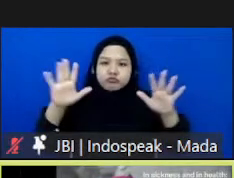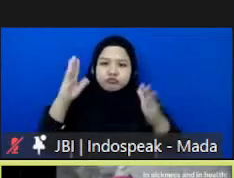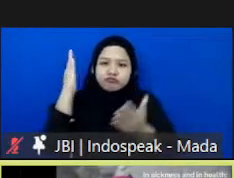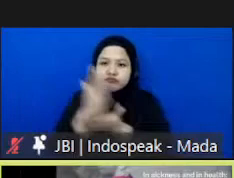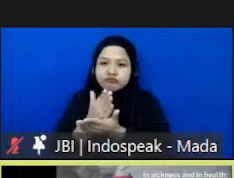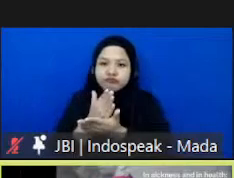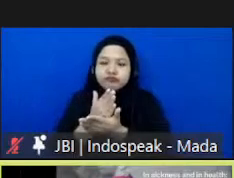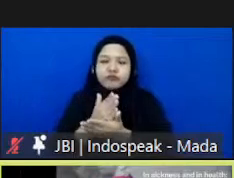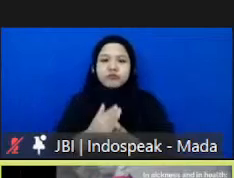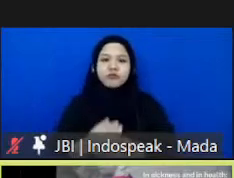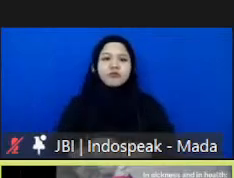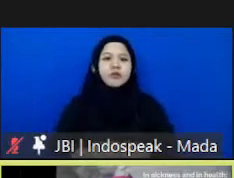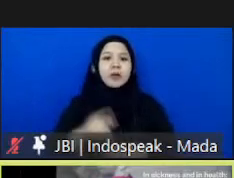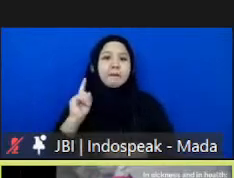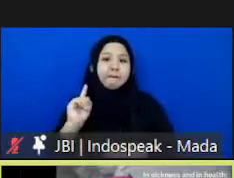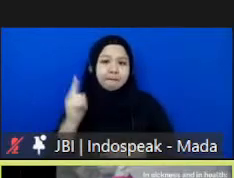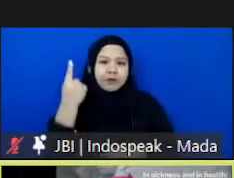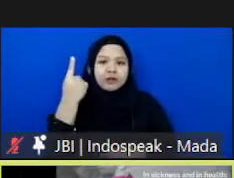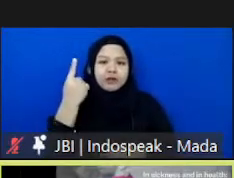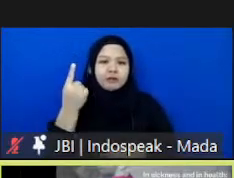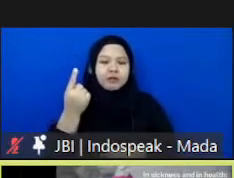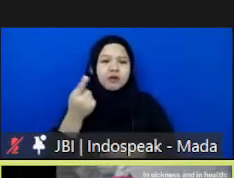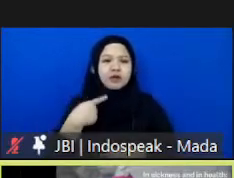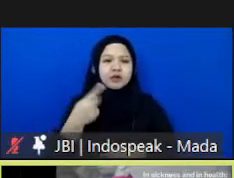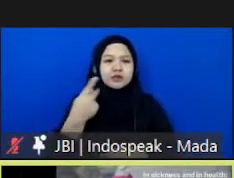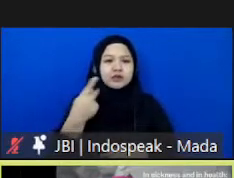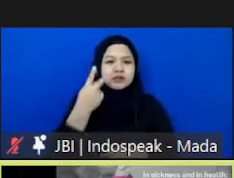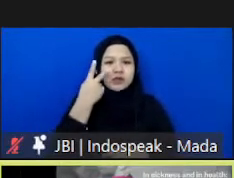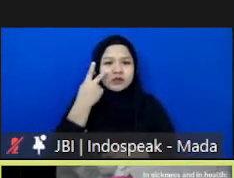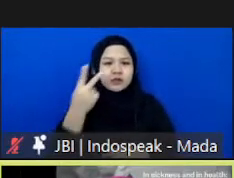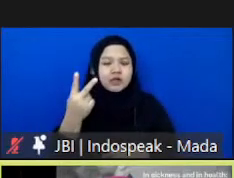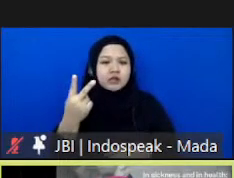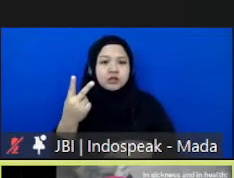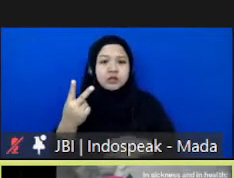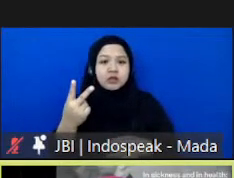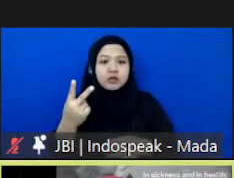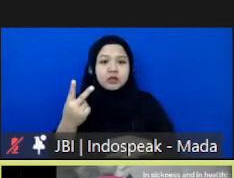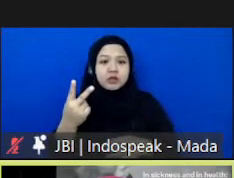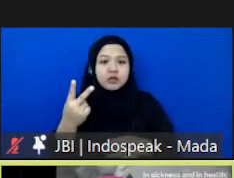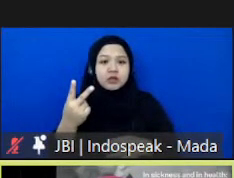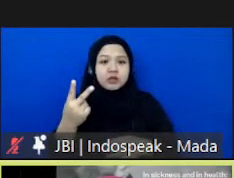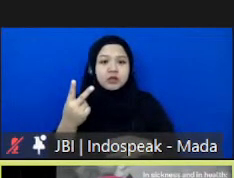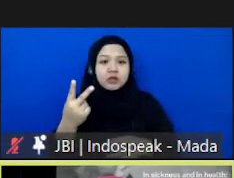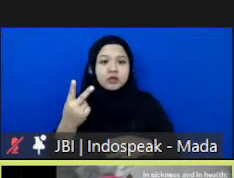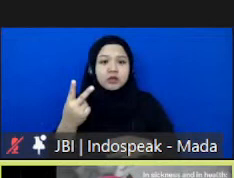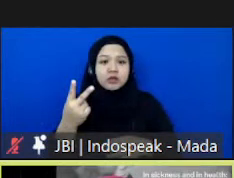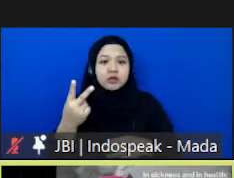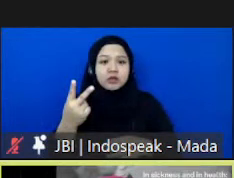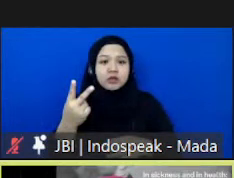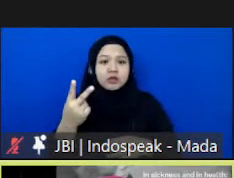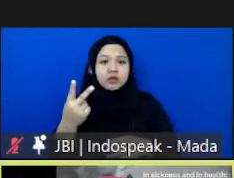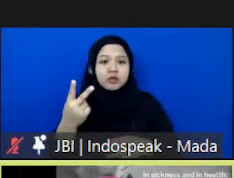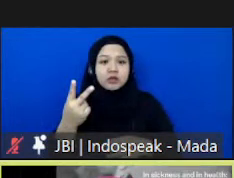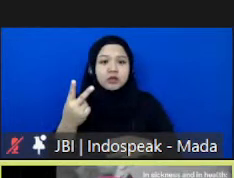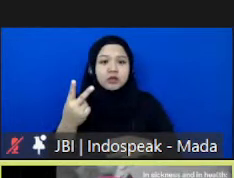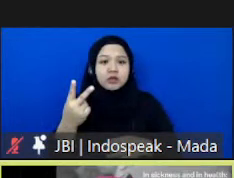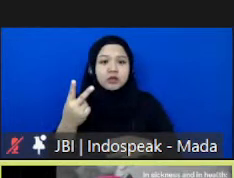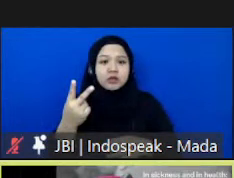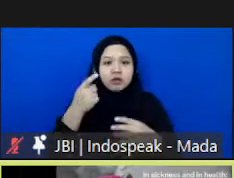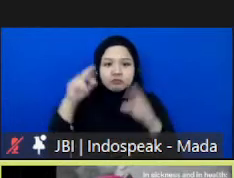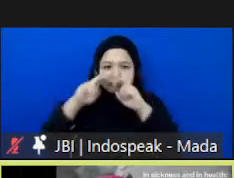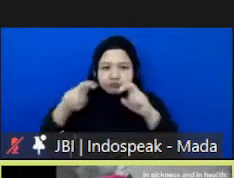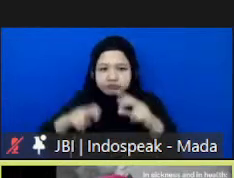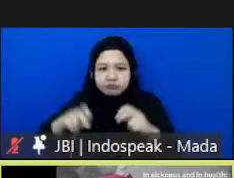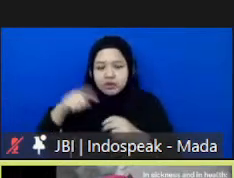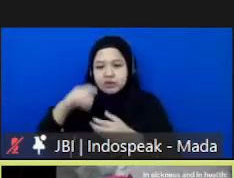we first had to move Wolbachia into the mosquito so that it would grow and be passed between generations. Using microscopic needles,